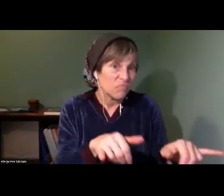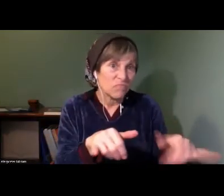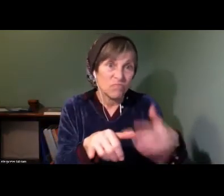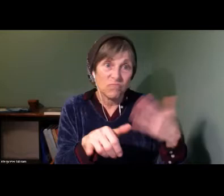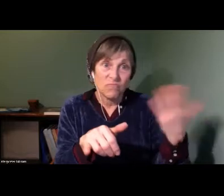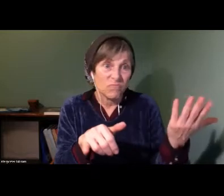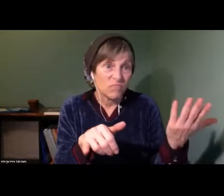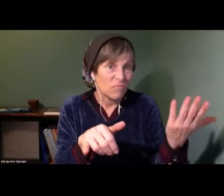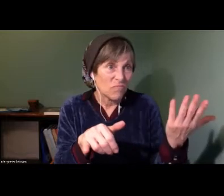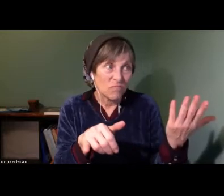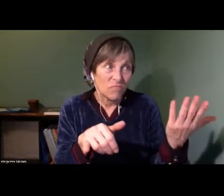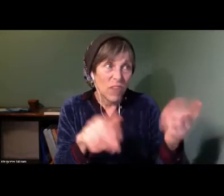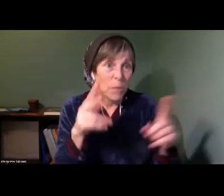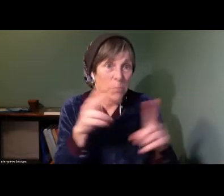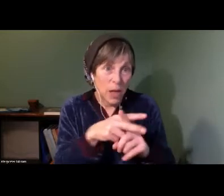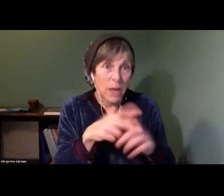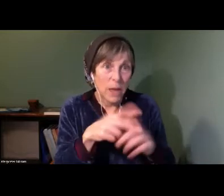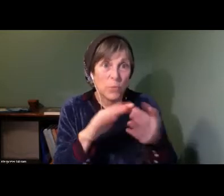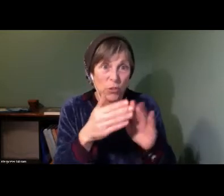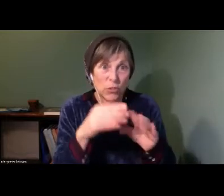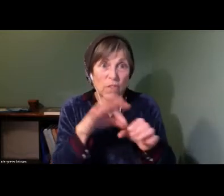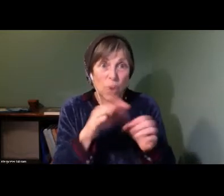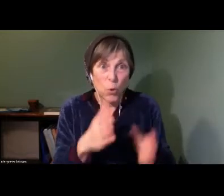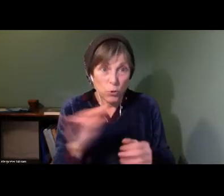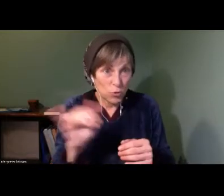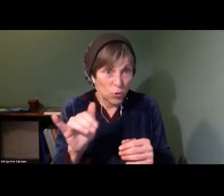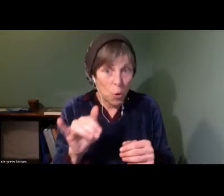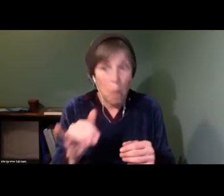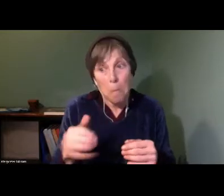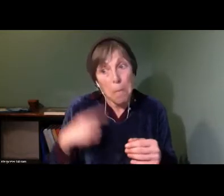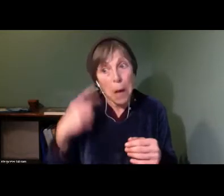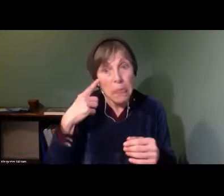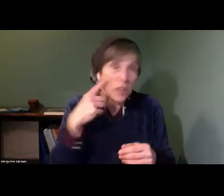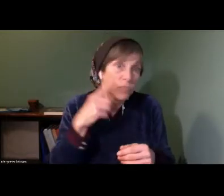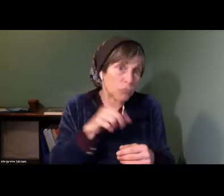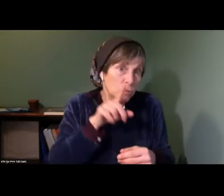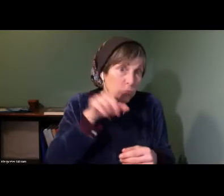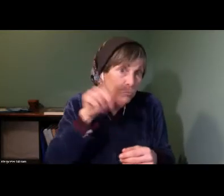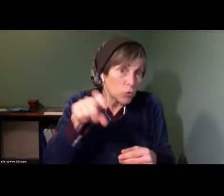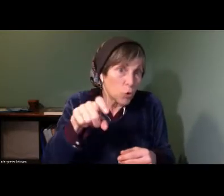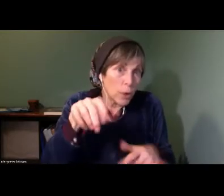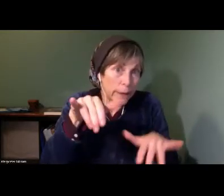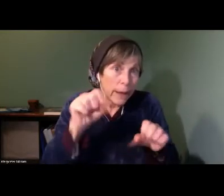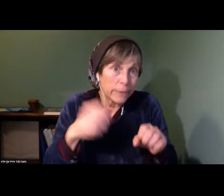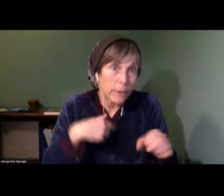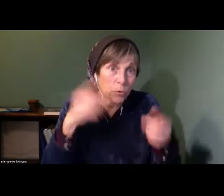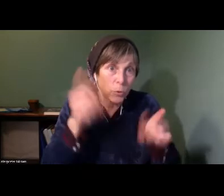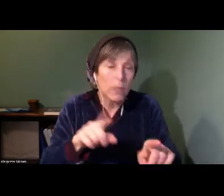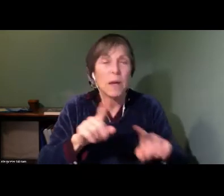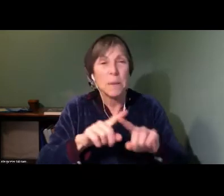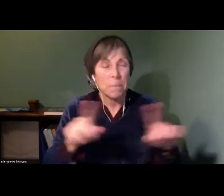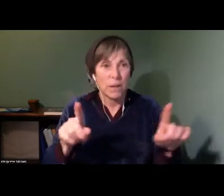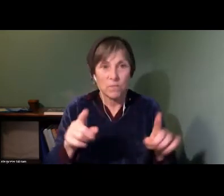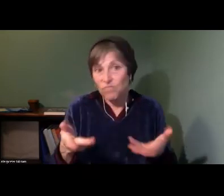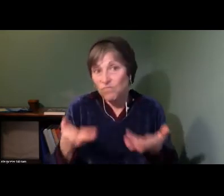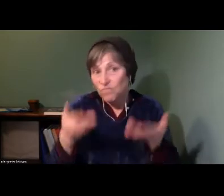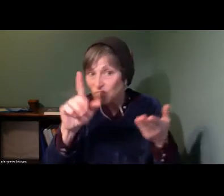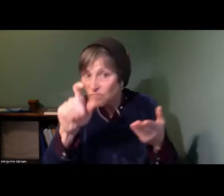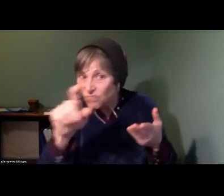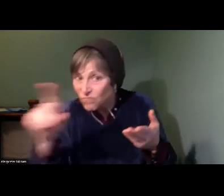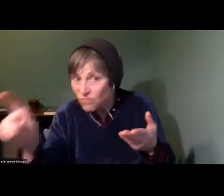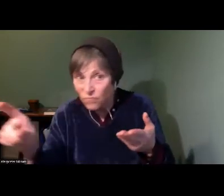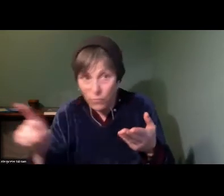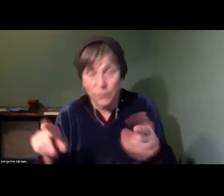to uh municipal voters I think it may make sense but I just want to sort of raise that question sort of say you know are the same procedures for